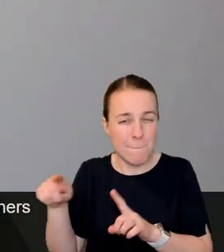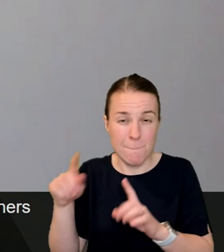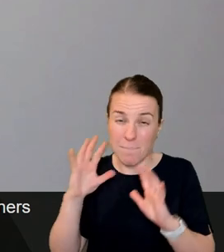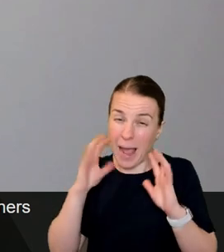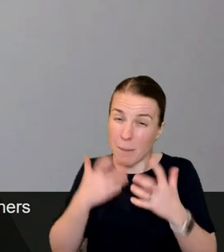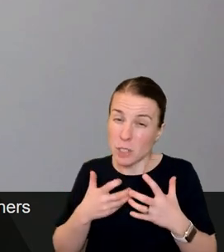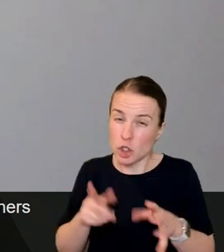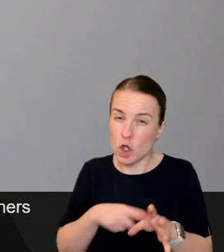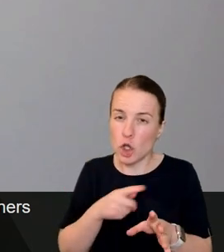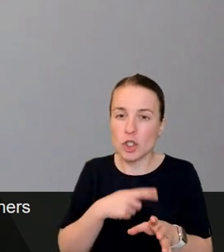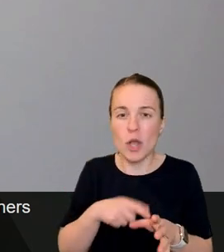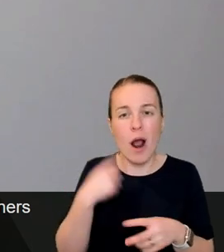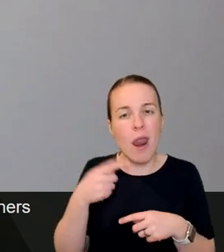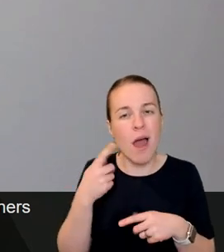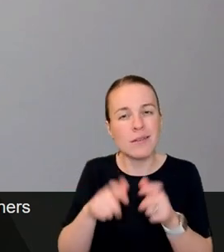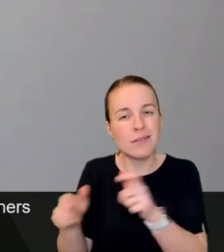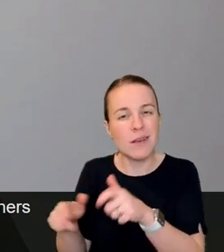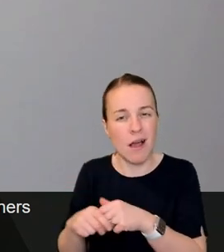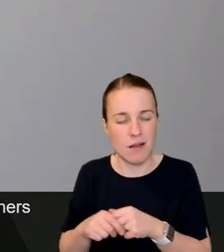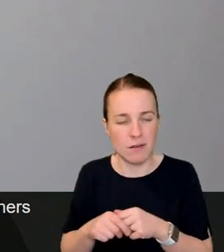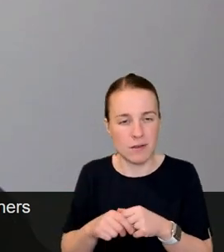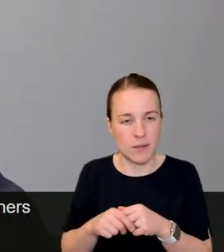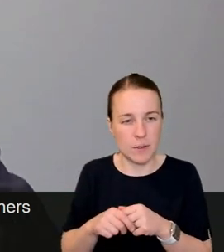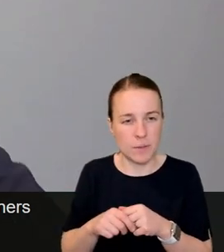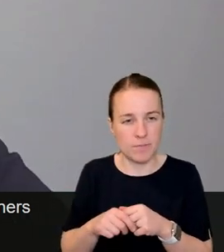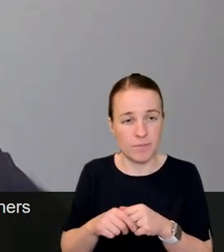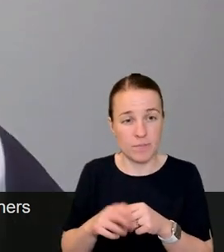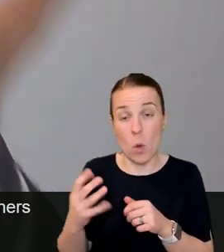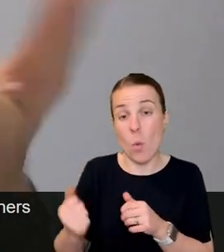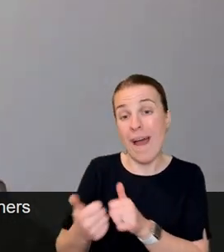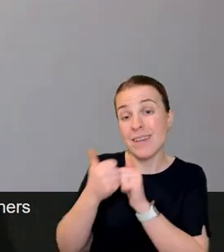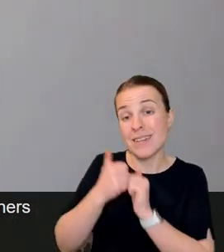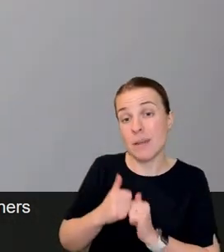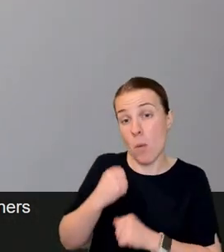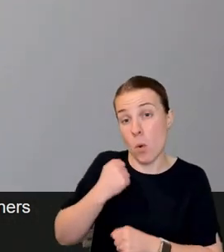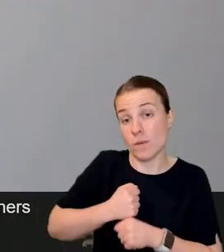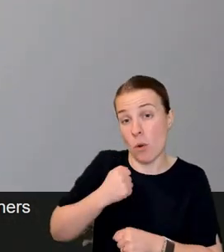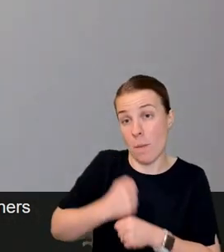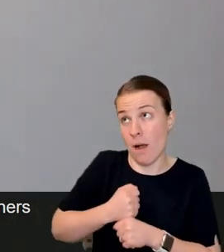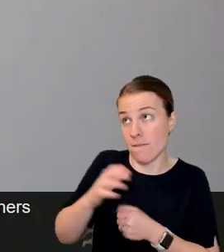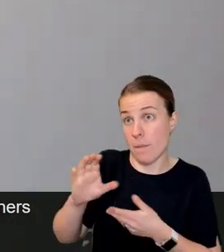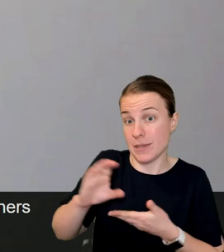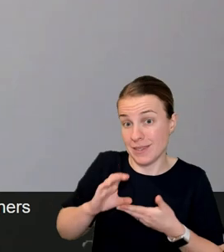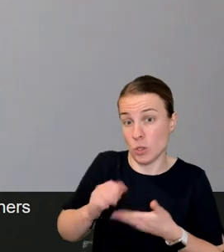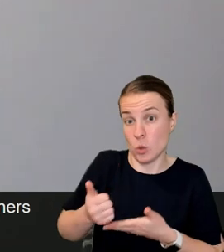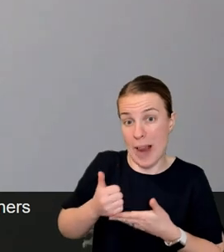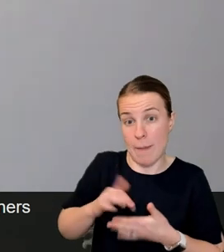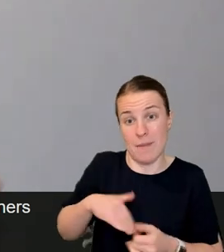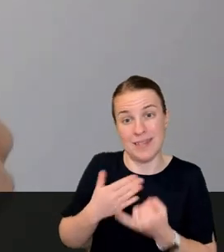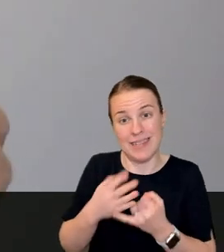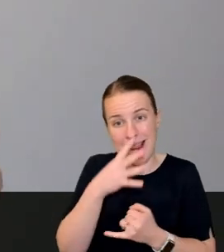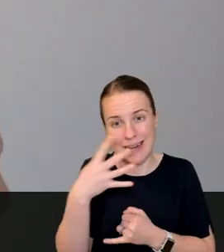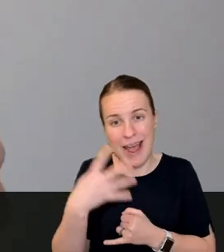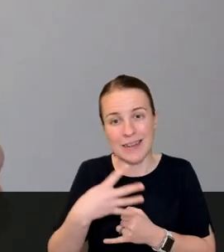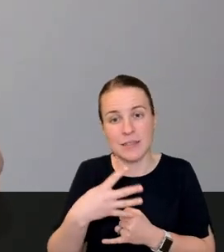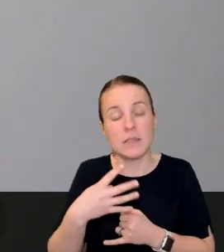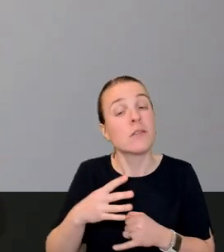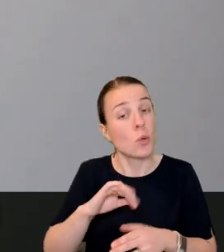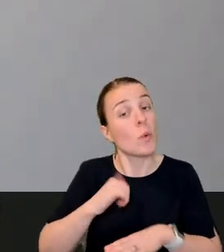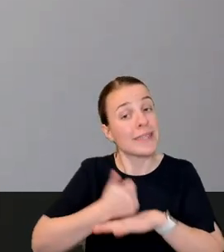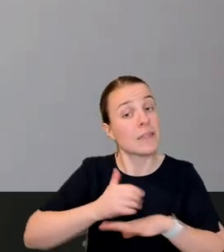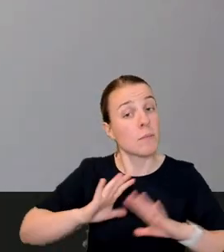got support from the government to help those above the age of 19. So we've set up free courses for those aged